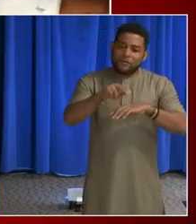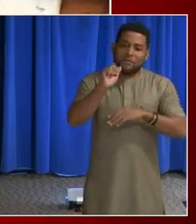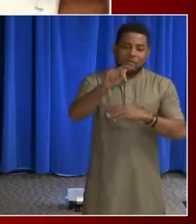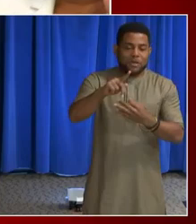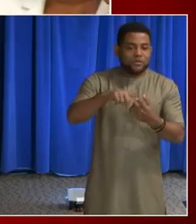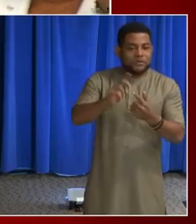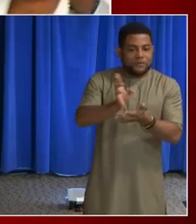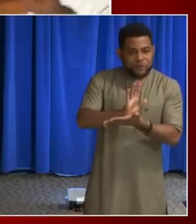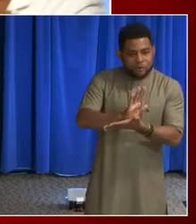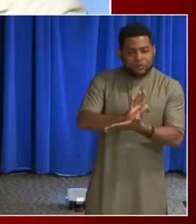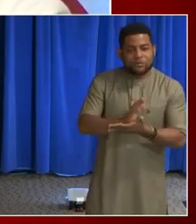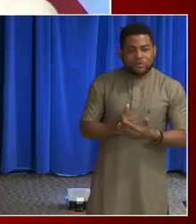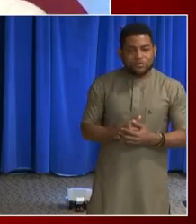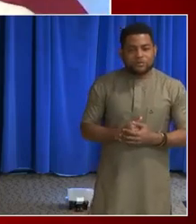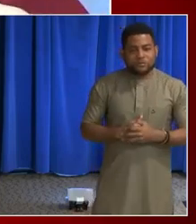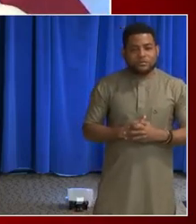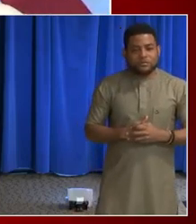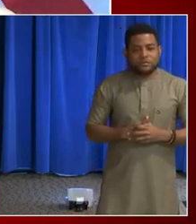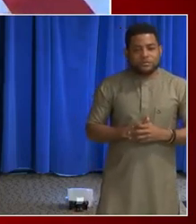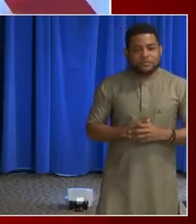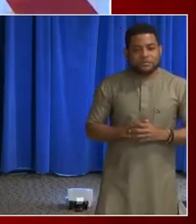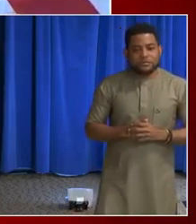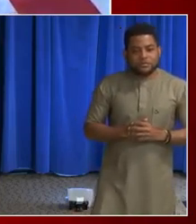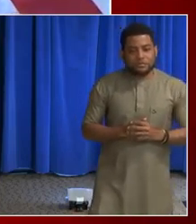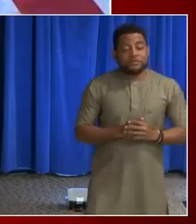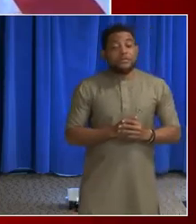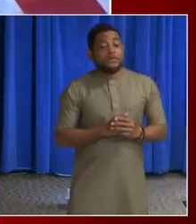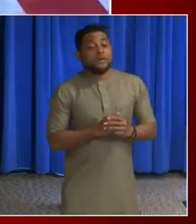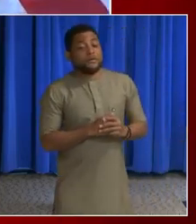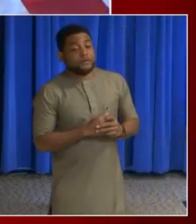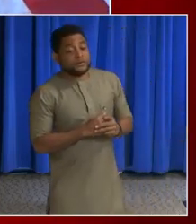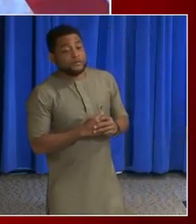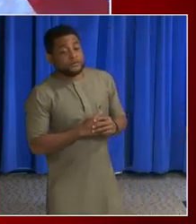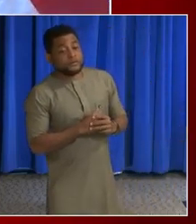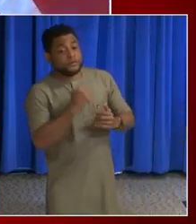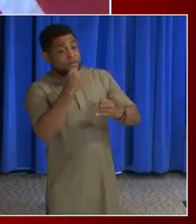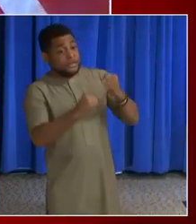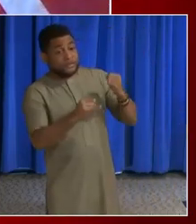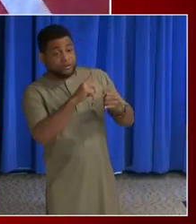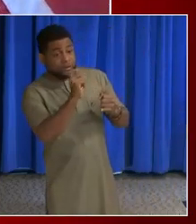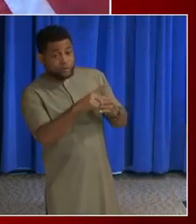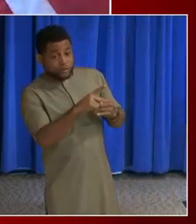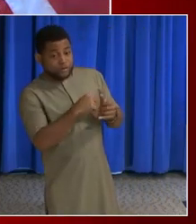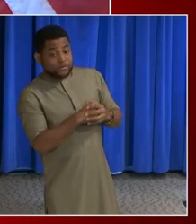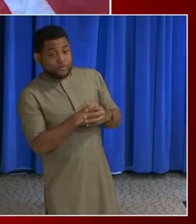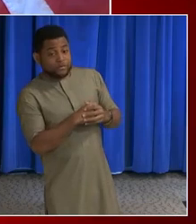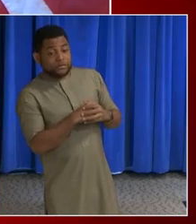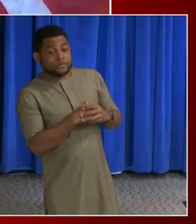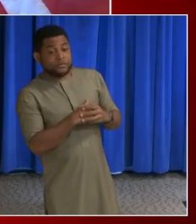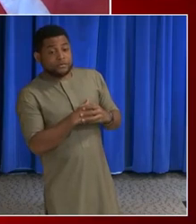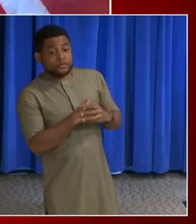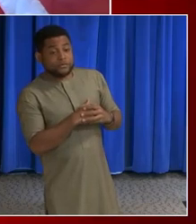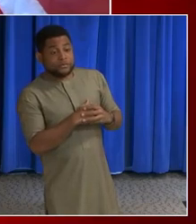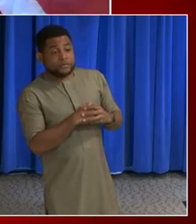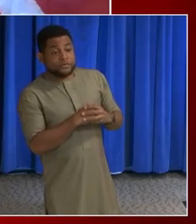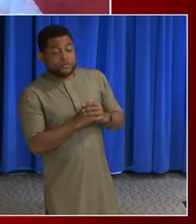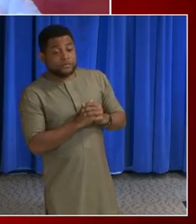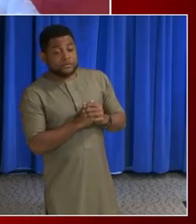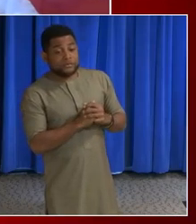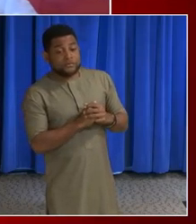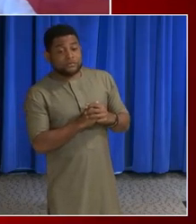Okay, Sam Martin, last question. Okay, and no, I'm sorry, you have the last one. Yes. All right,